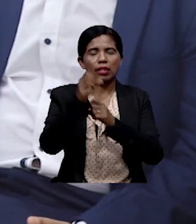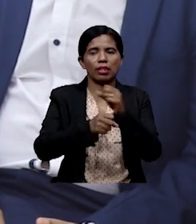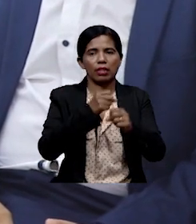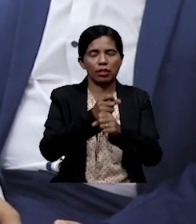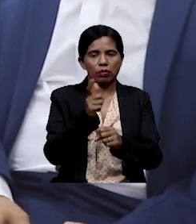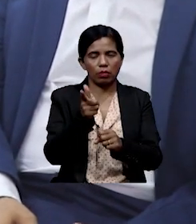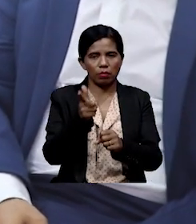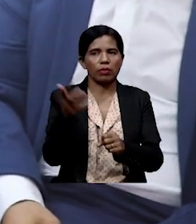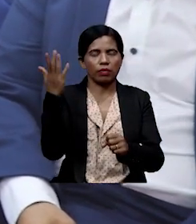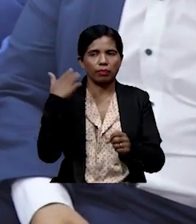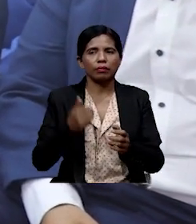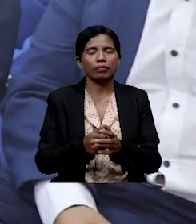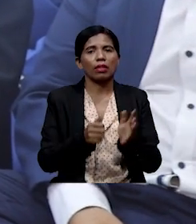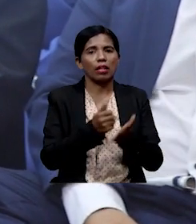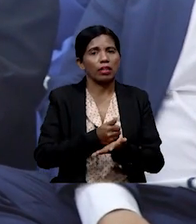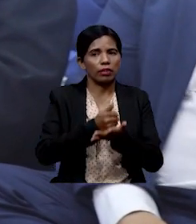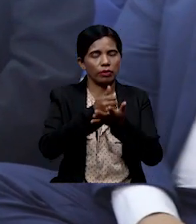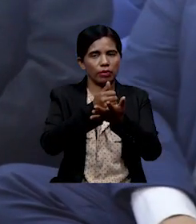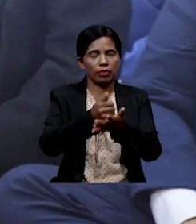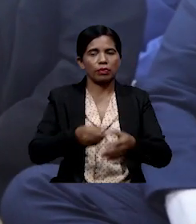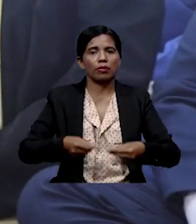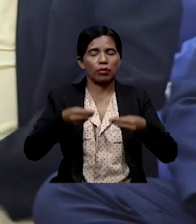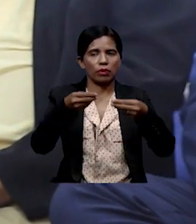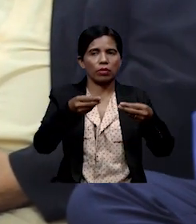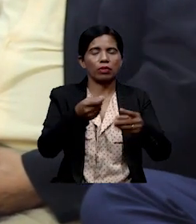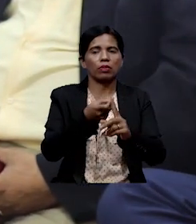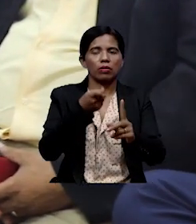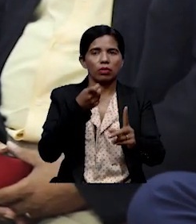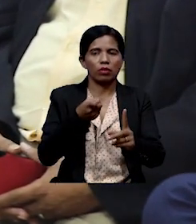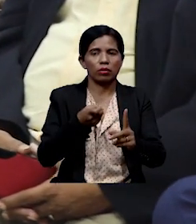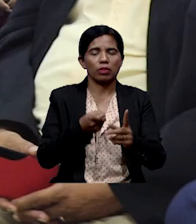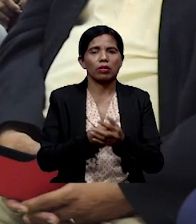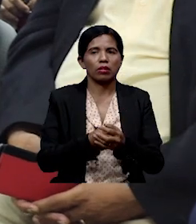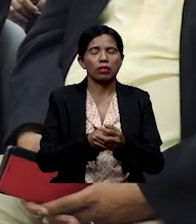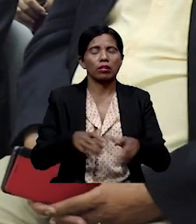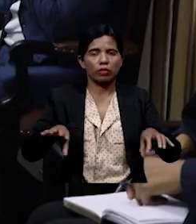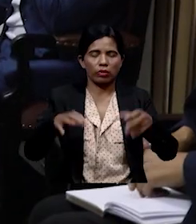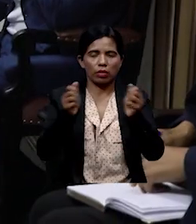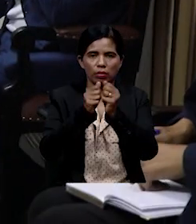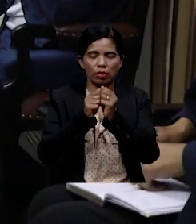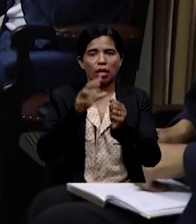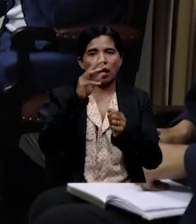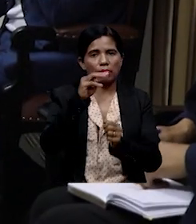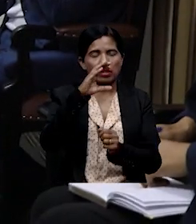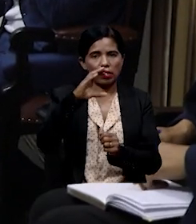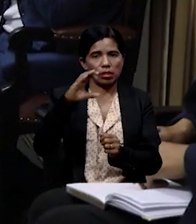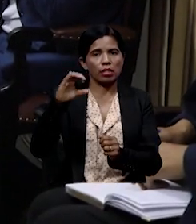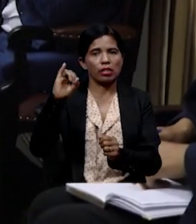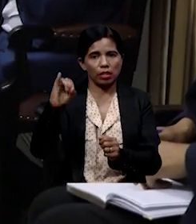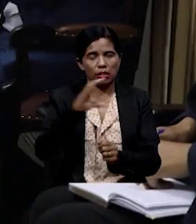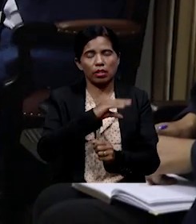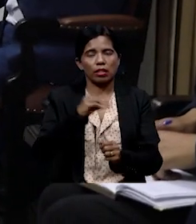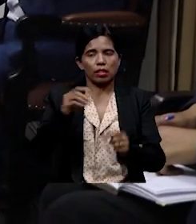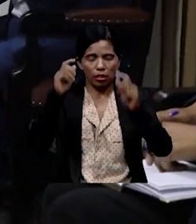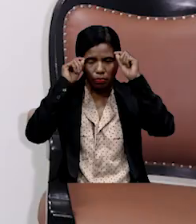liuba. Asistência ne se fornece liu husi Millennium Challenge Corporation ka MCC hafo in Timor-Leste